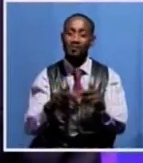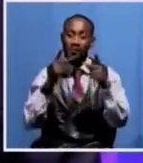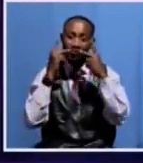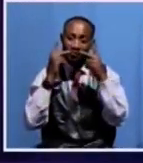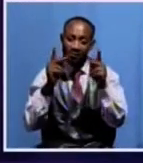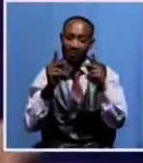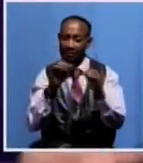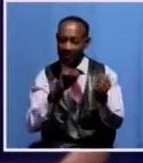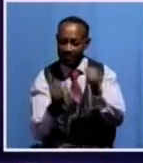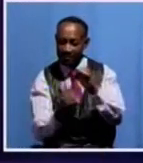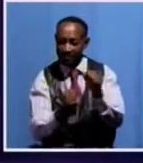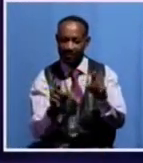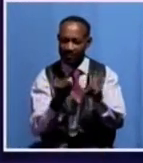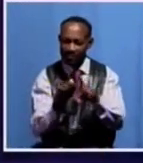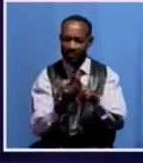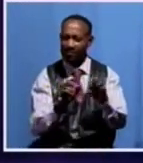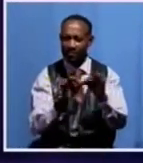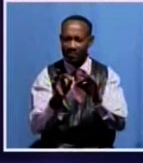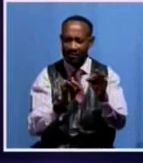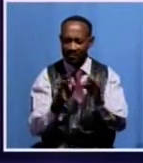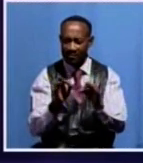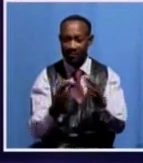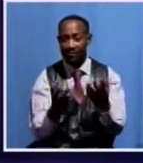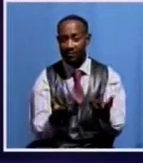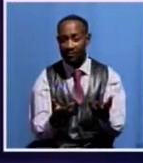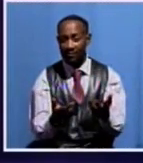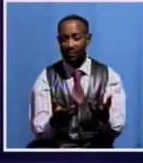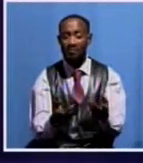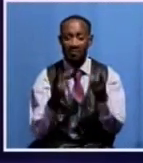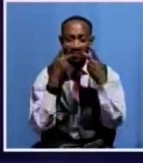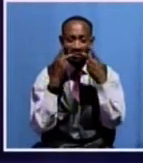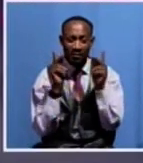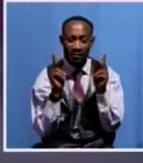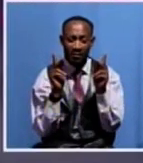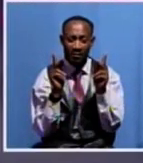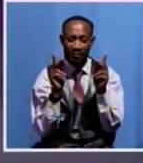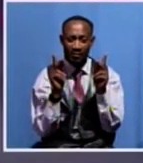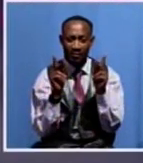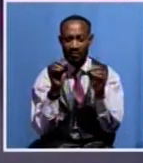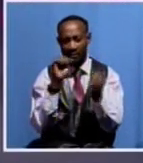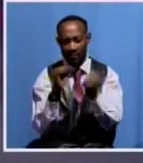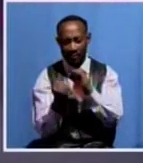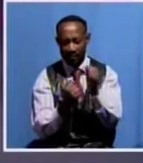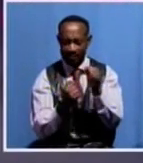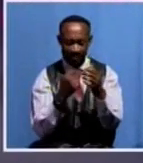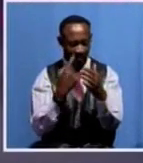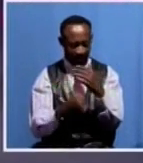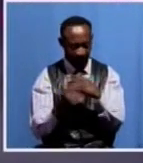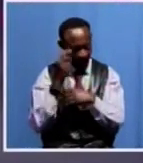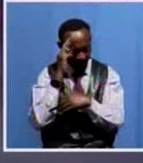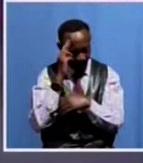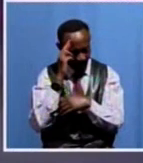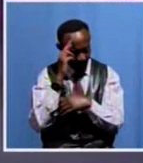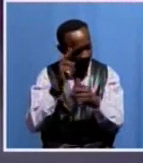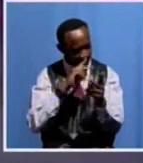same excuse, same explanation. Public security, I I can't quite remember exactly what the actual